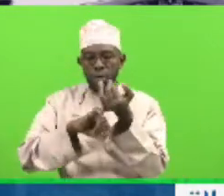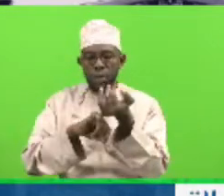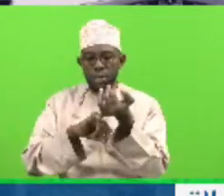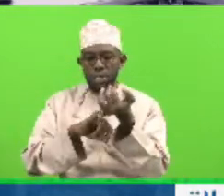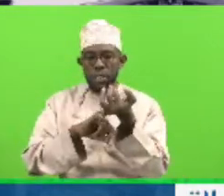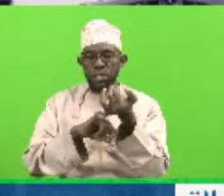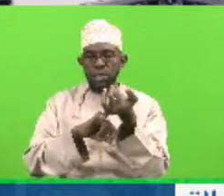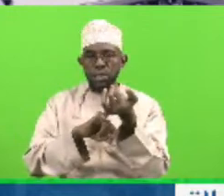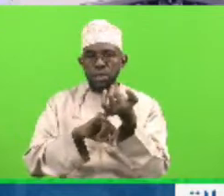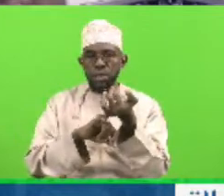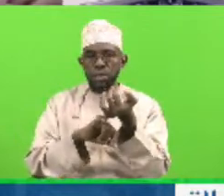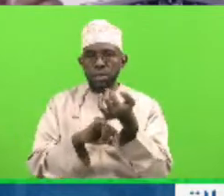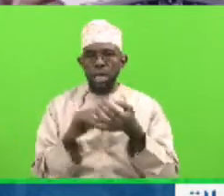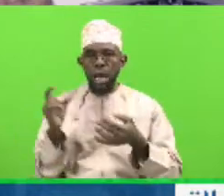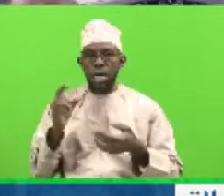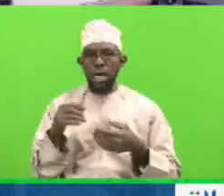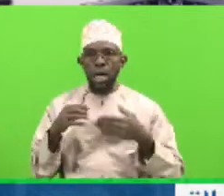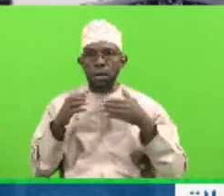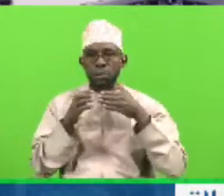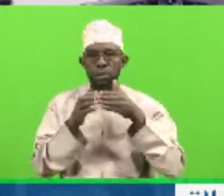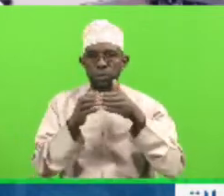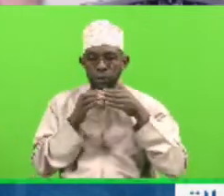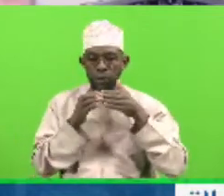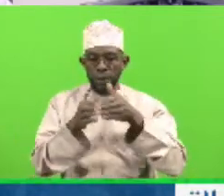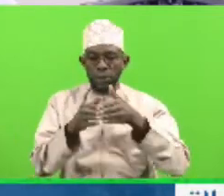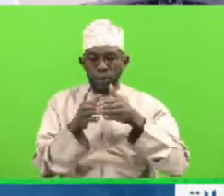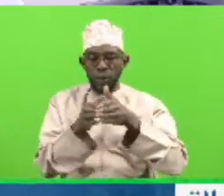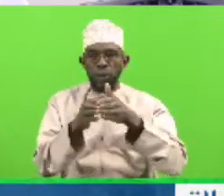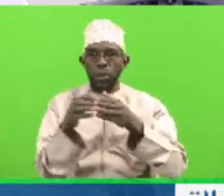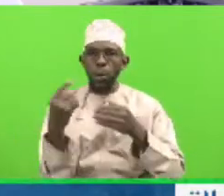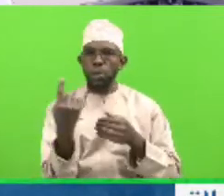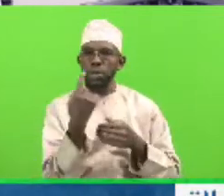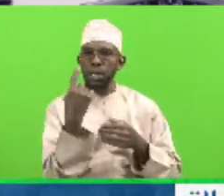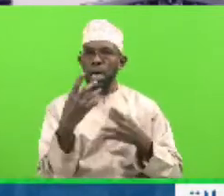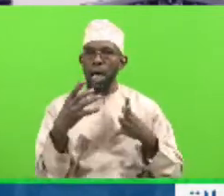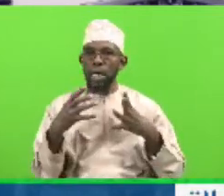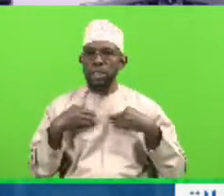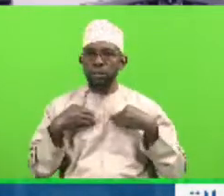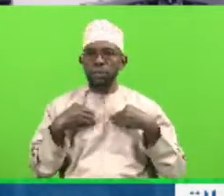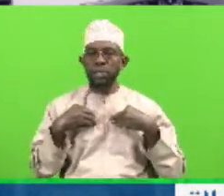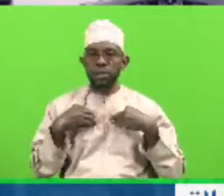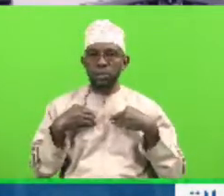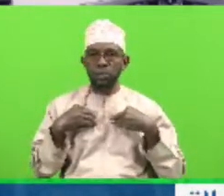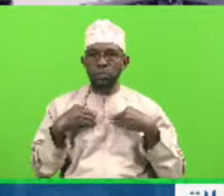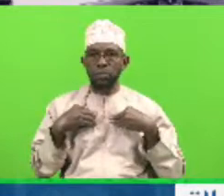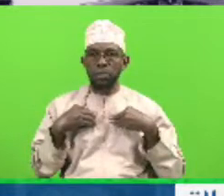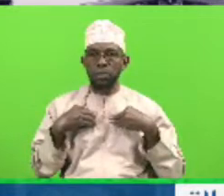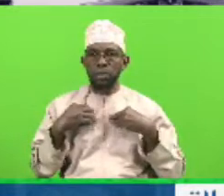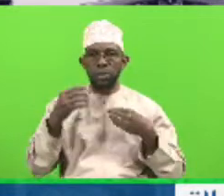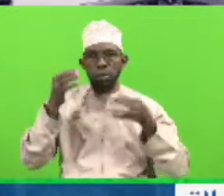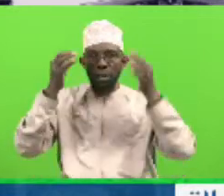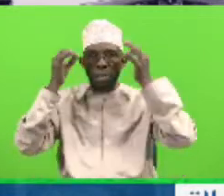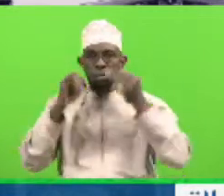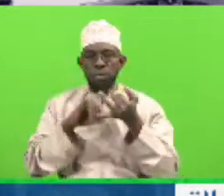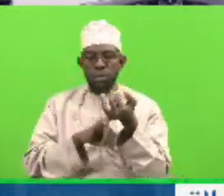In Islam, sexual relations are only permitted in the boundaries of marriage. And